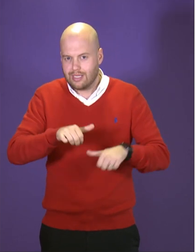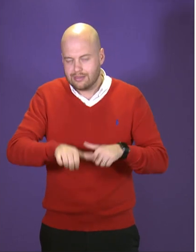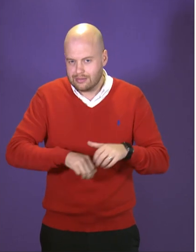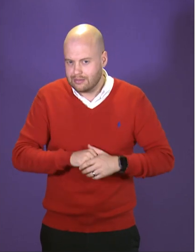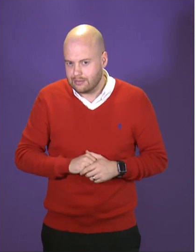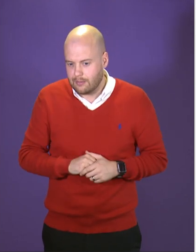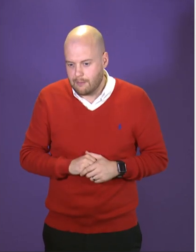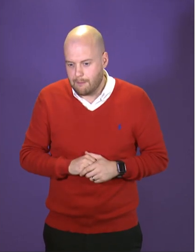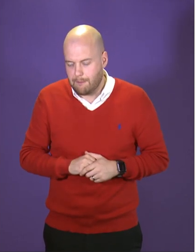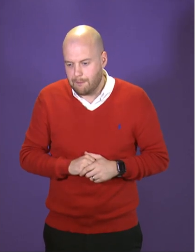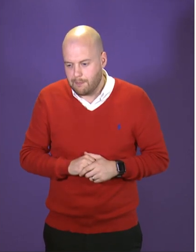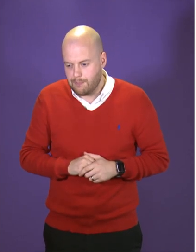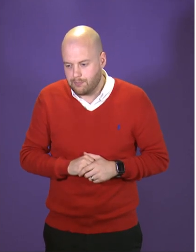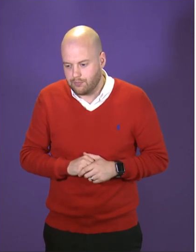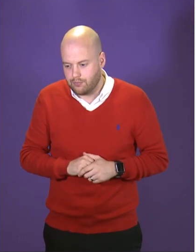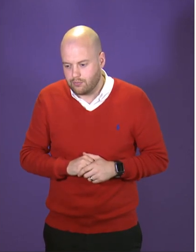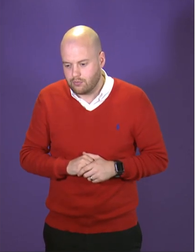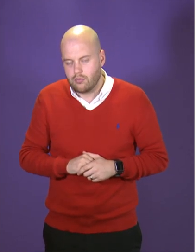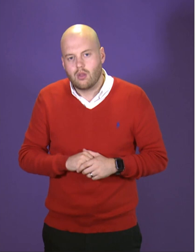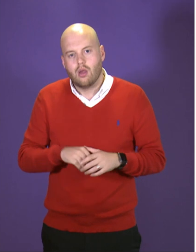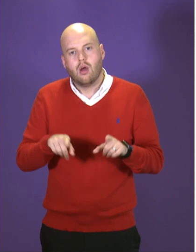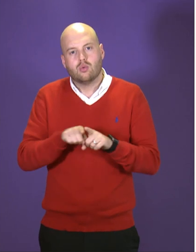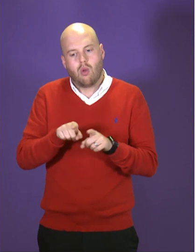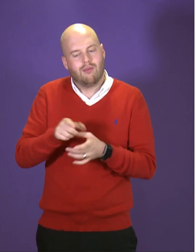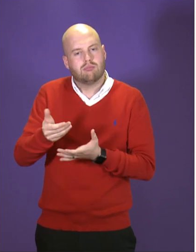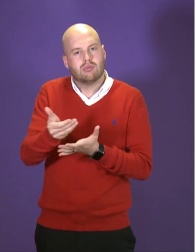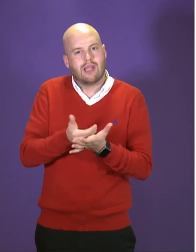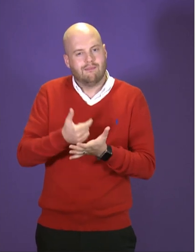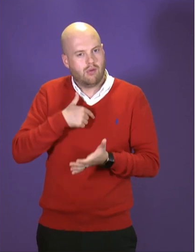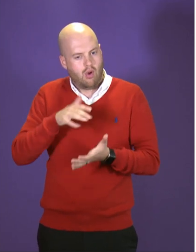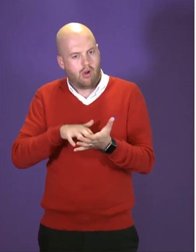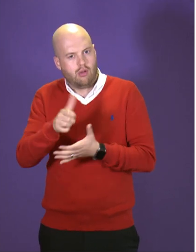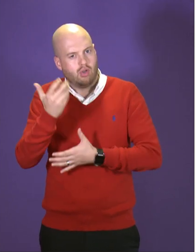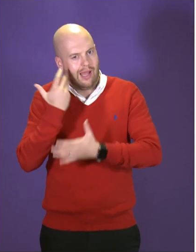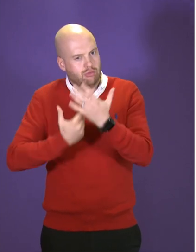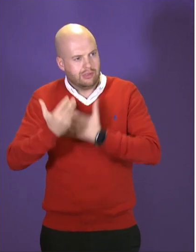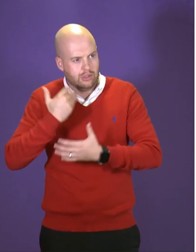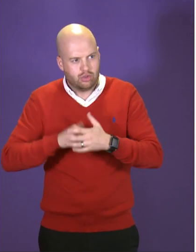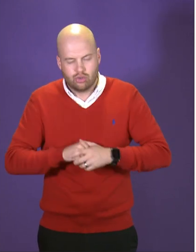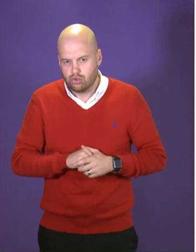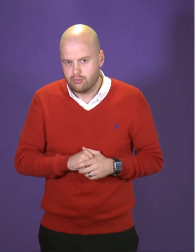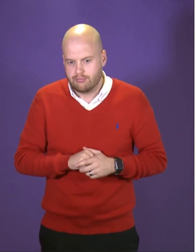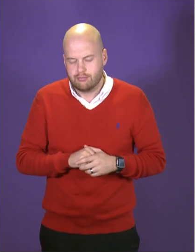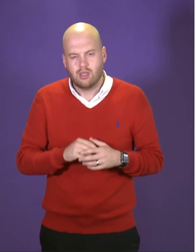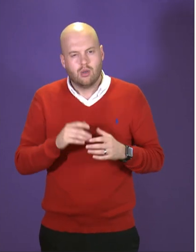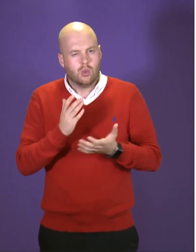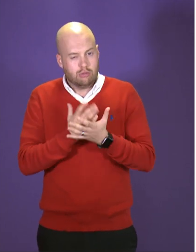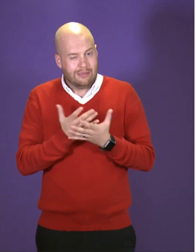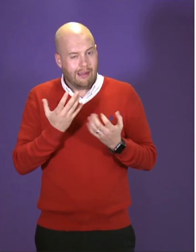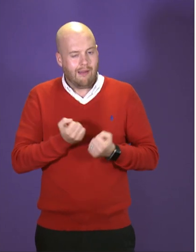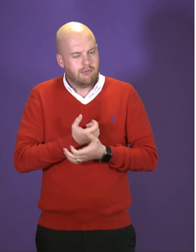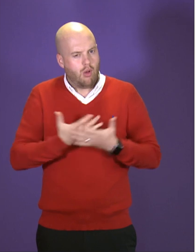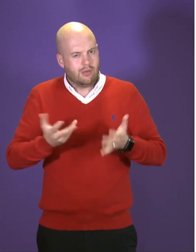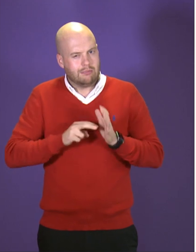cultural heritage preservation. We have plans to change totally the whole system, and